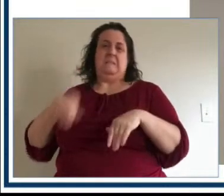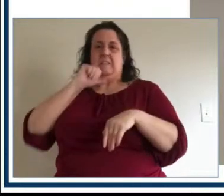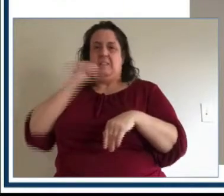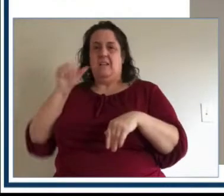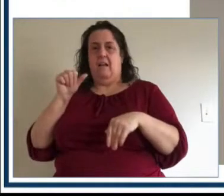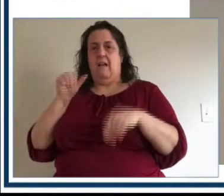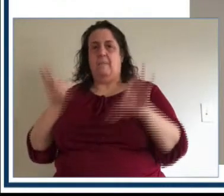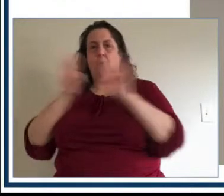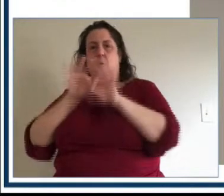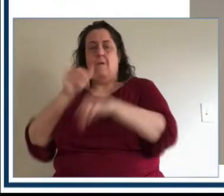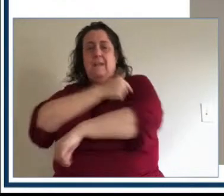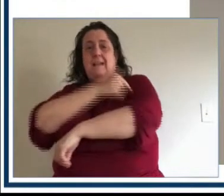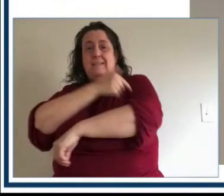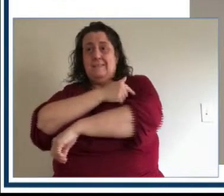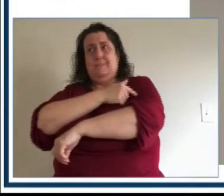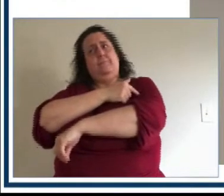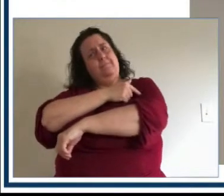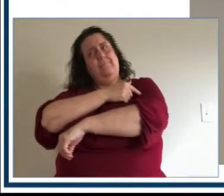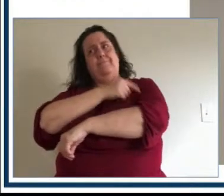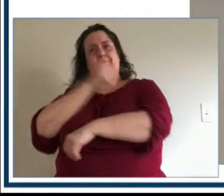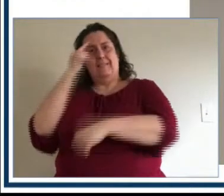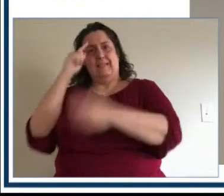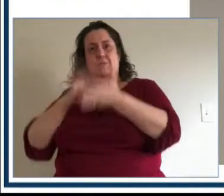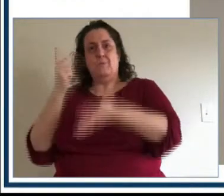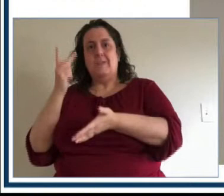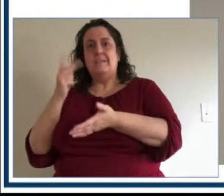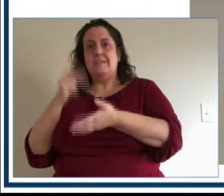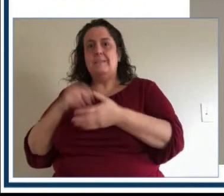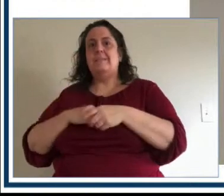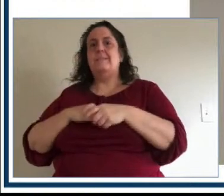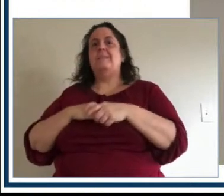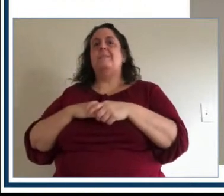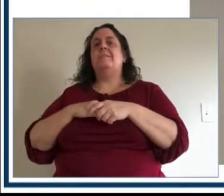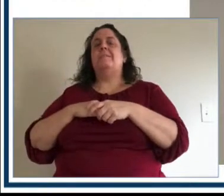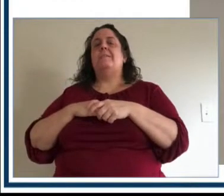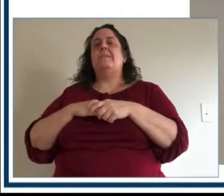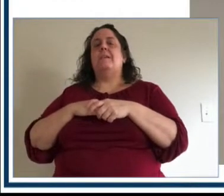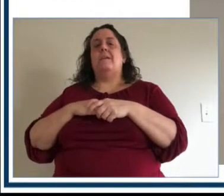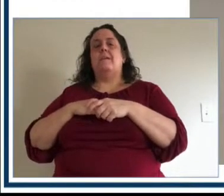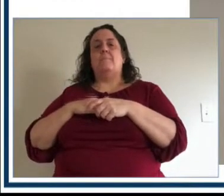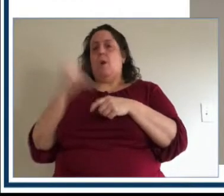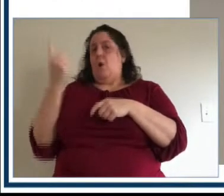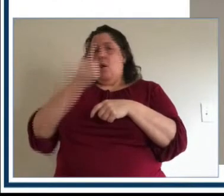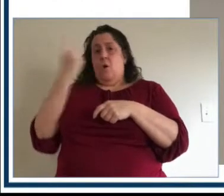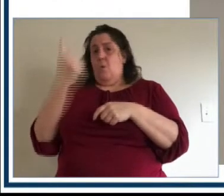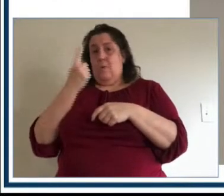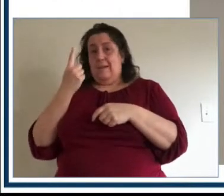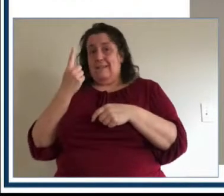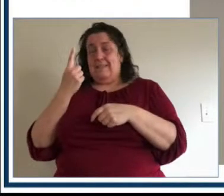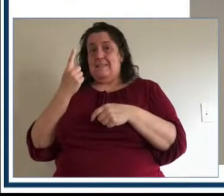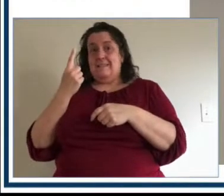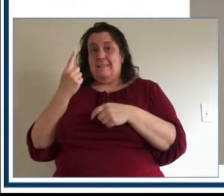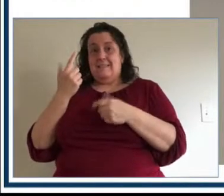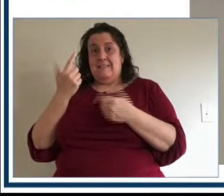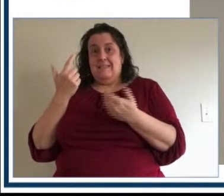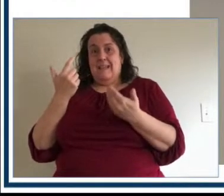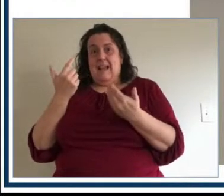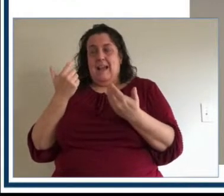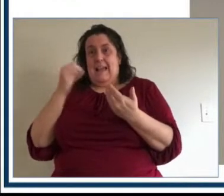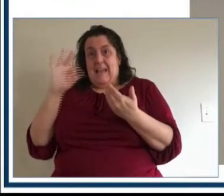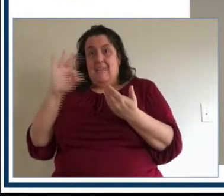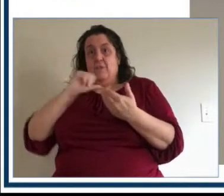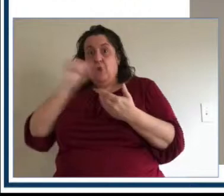shake. But I'm not worried as well. This always concerns me, these types of events, because if we don't manage them